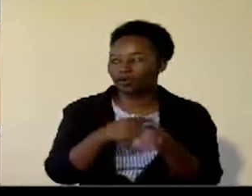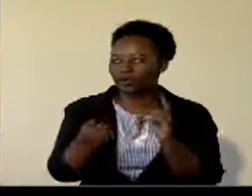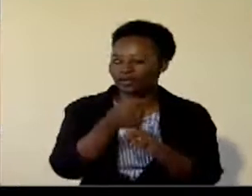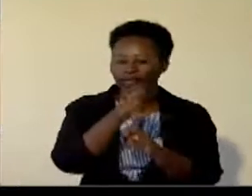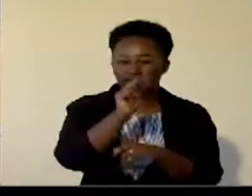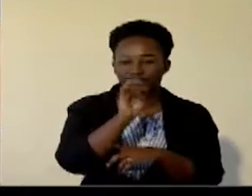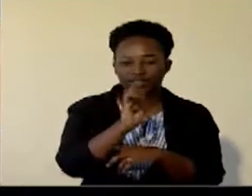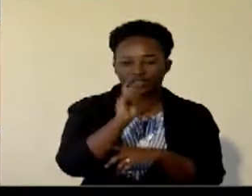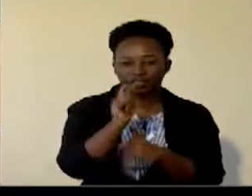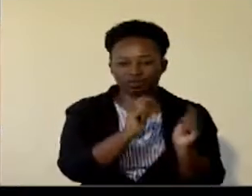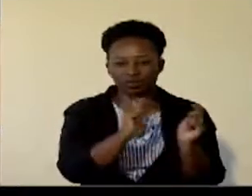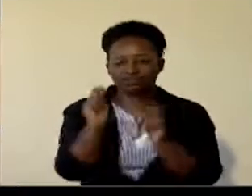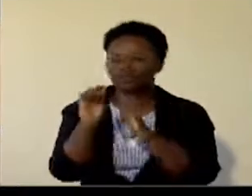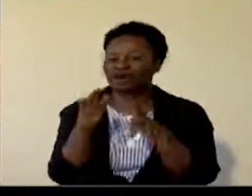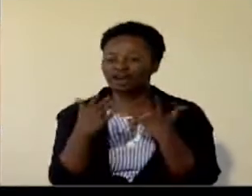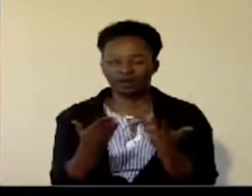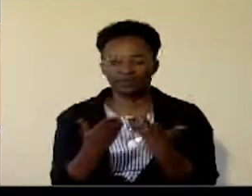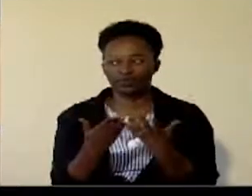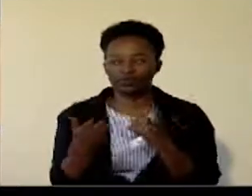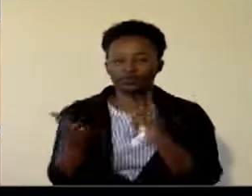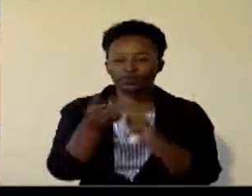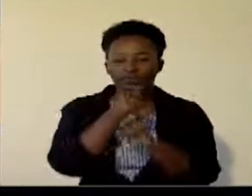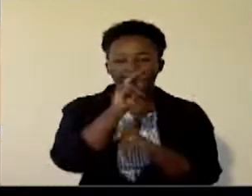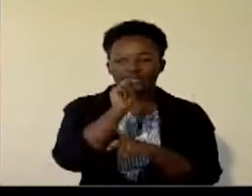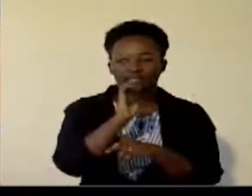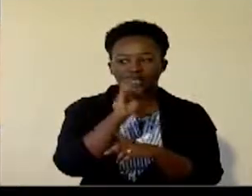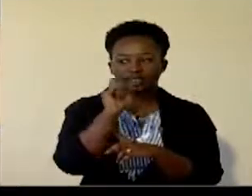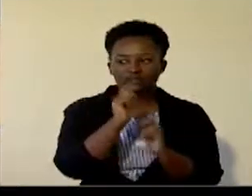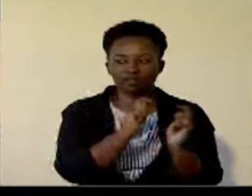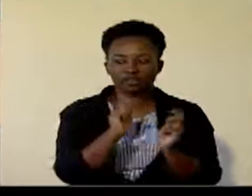we calculate net transfers? To get the net transfers,